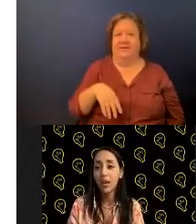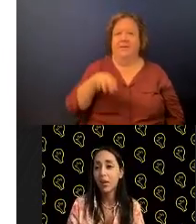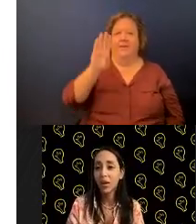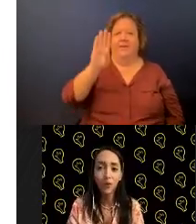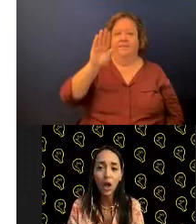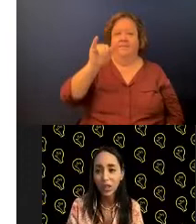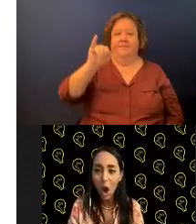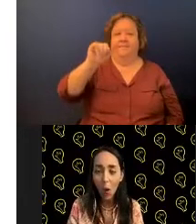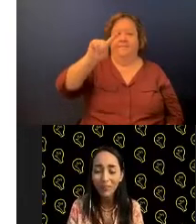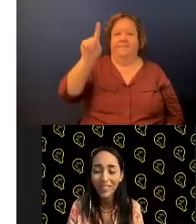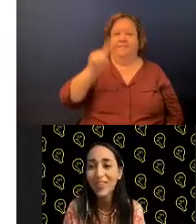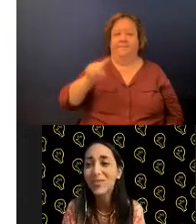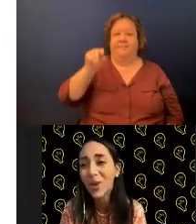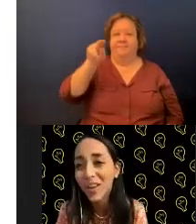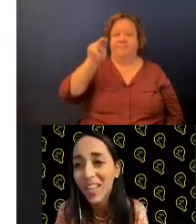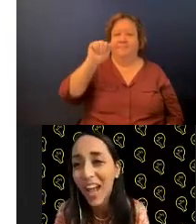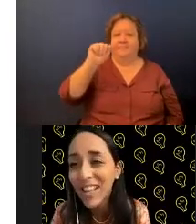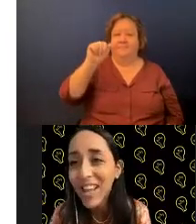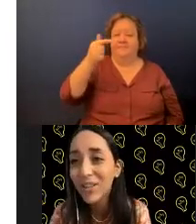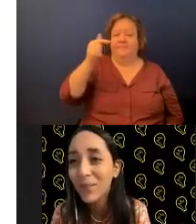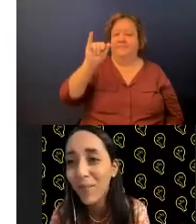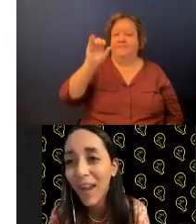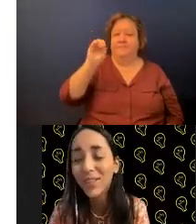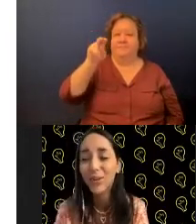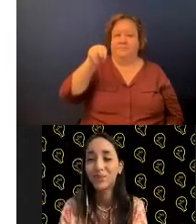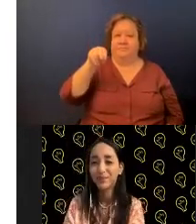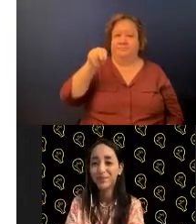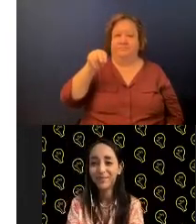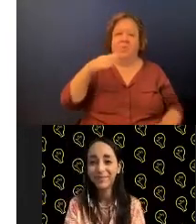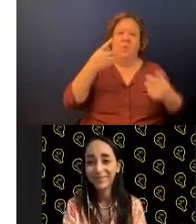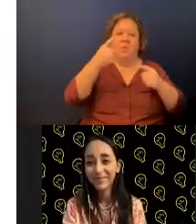Karen Carvajalino. Thank you so much, guys. Sylvia, back to you.